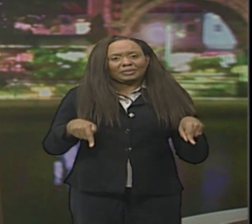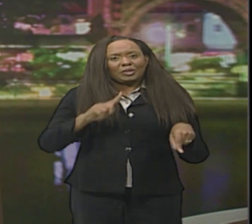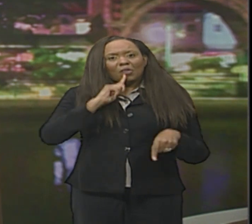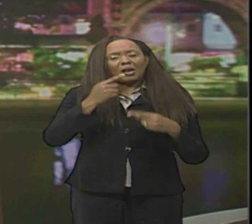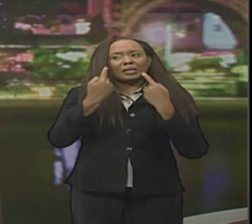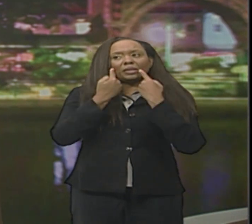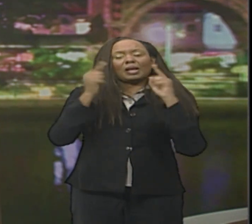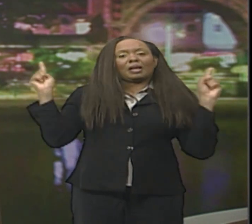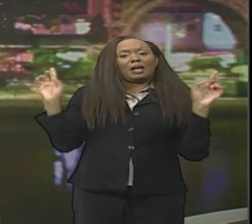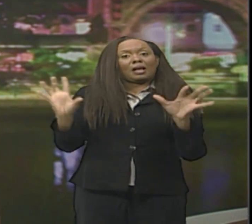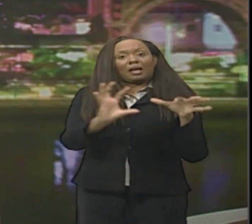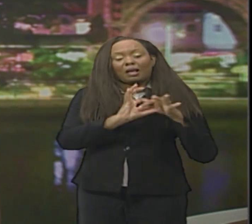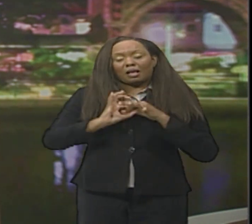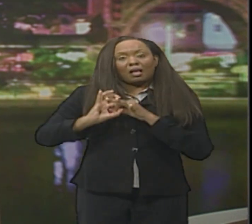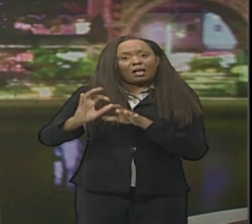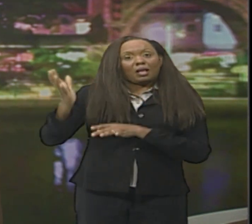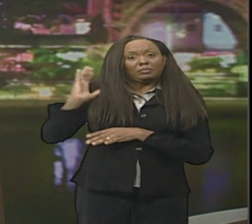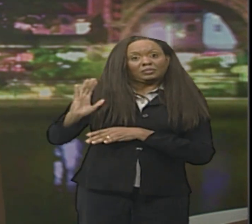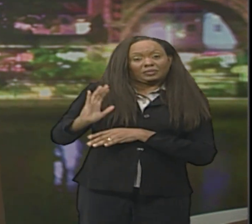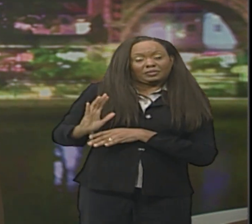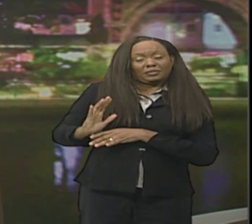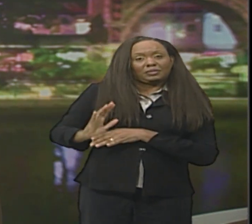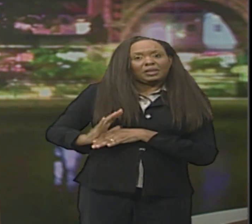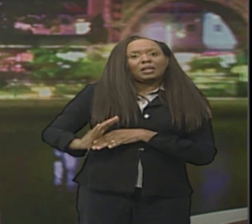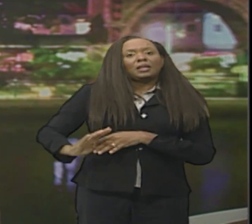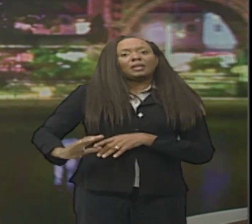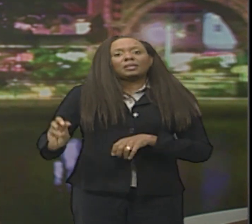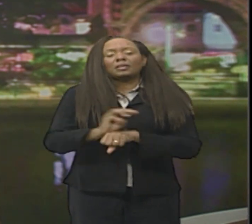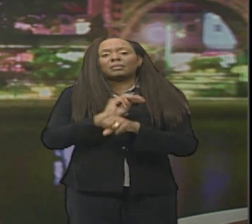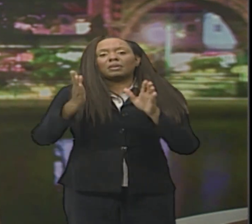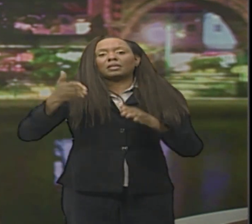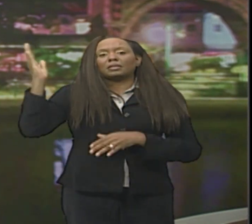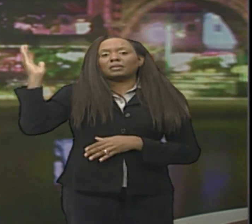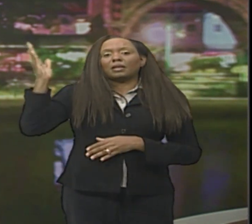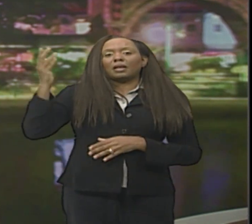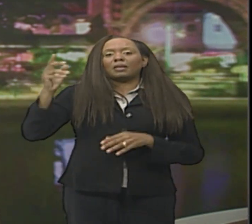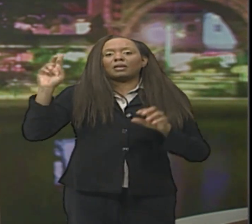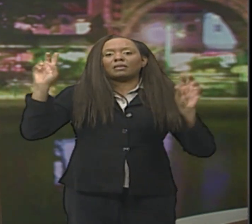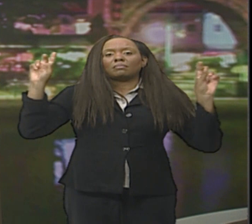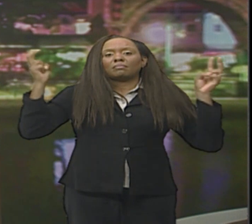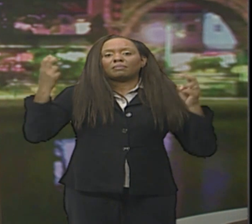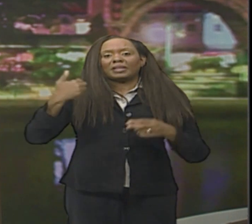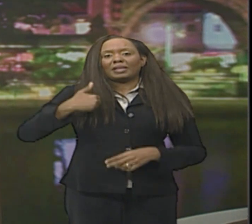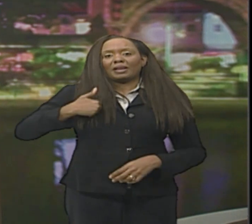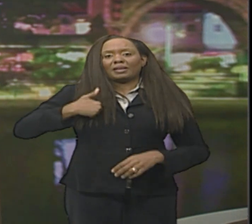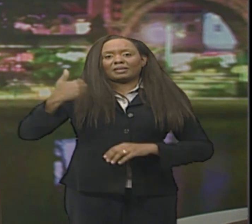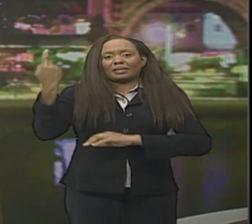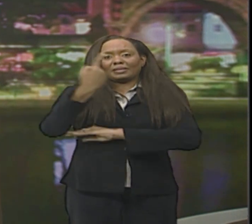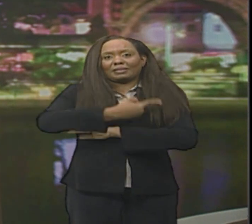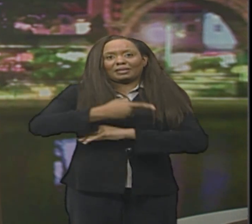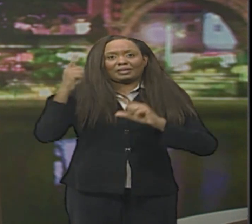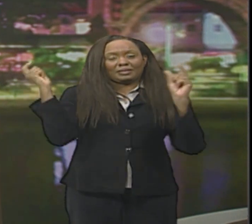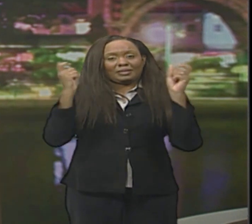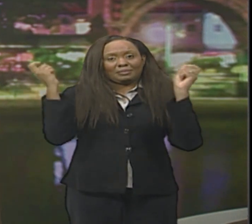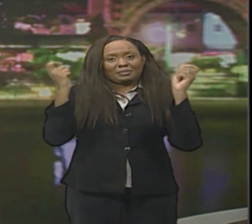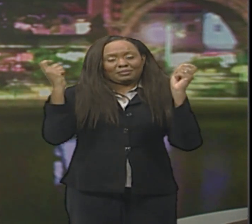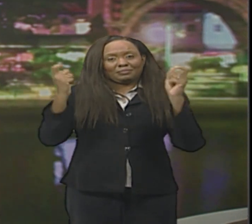most successfully collaborated in the past. Minister Husbands was speaking at the recent Canada Day celebration.